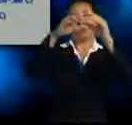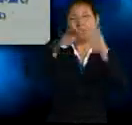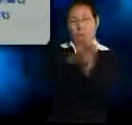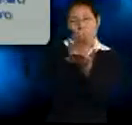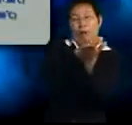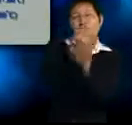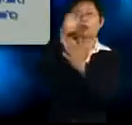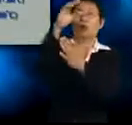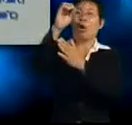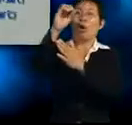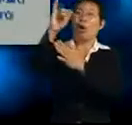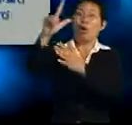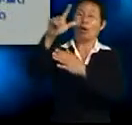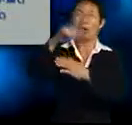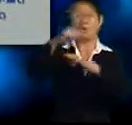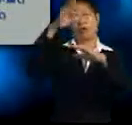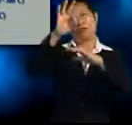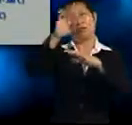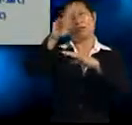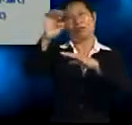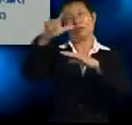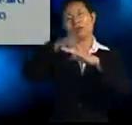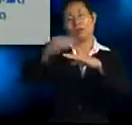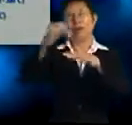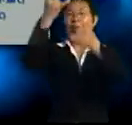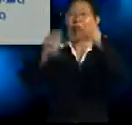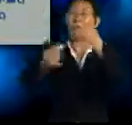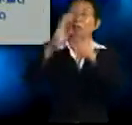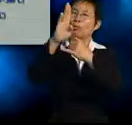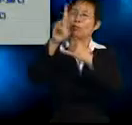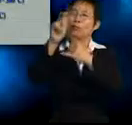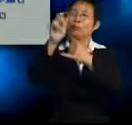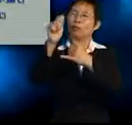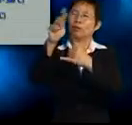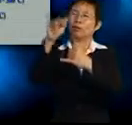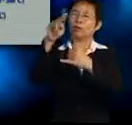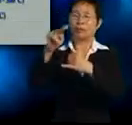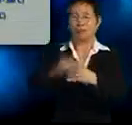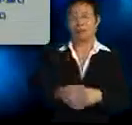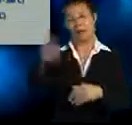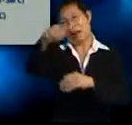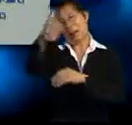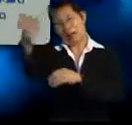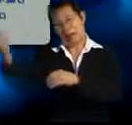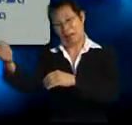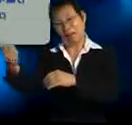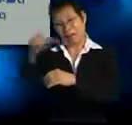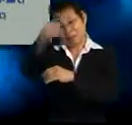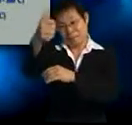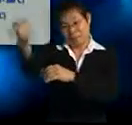oil, fuel oil, and lastly, bitumen. The other fractions of